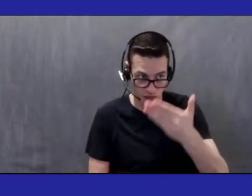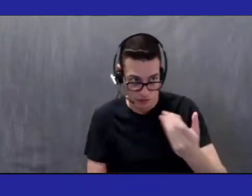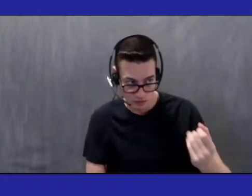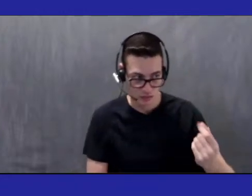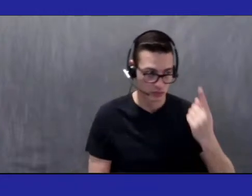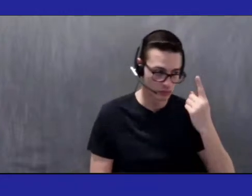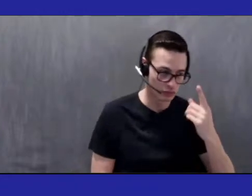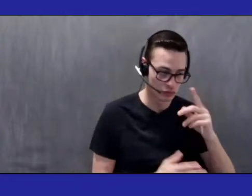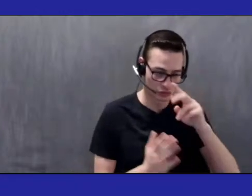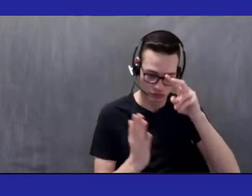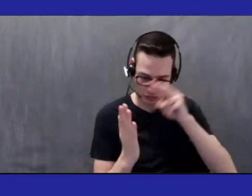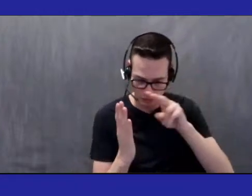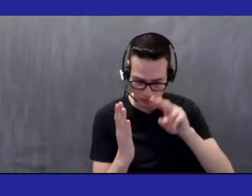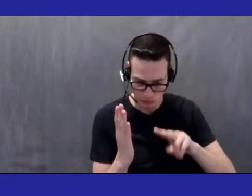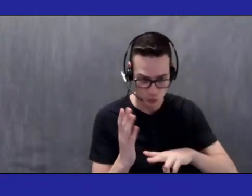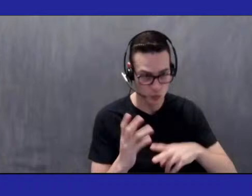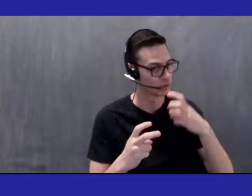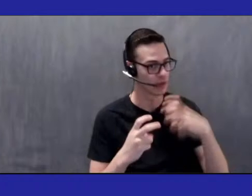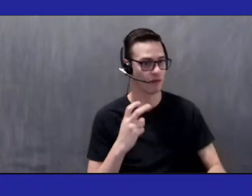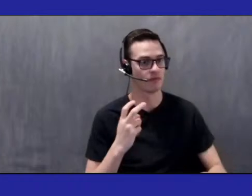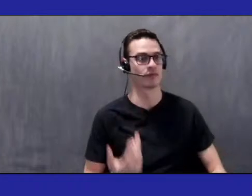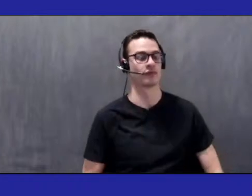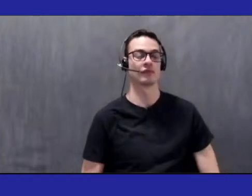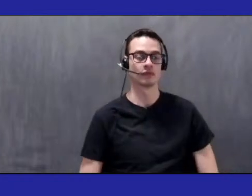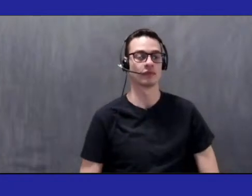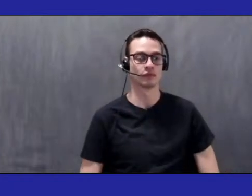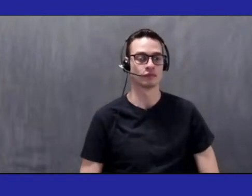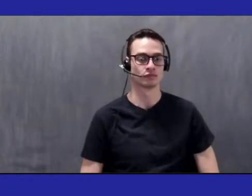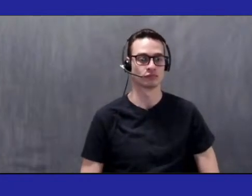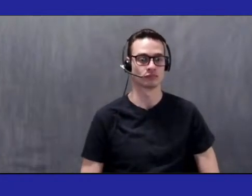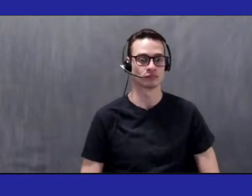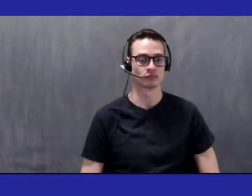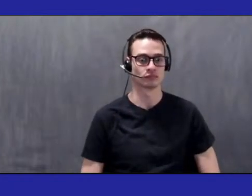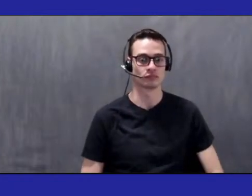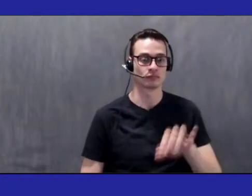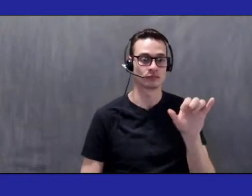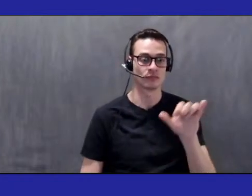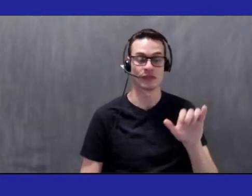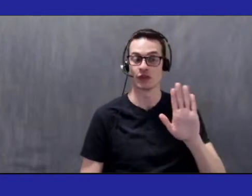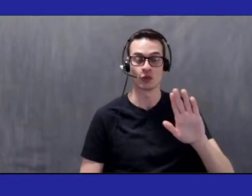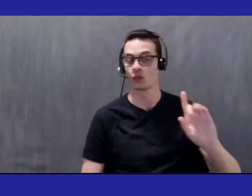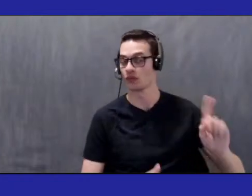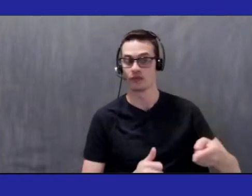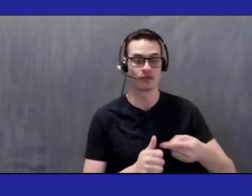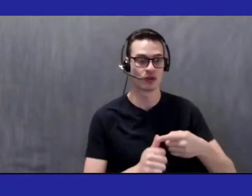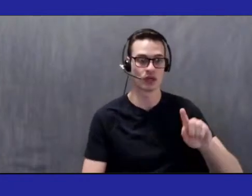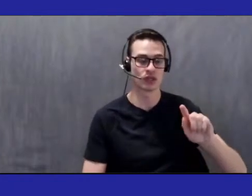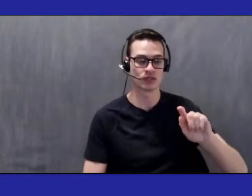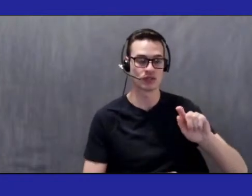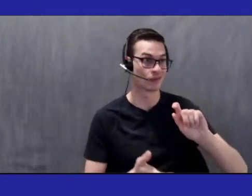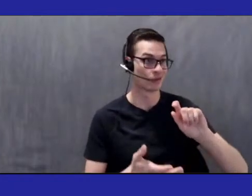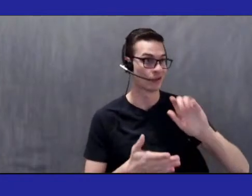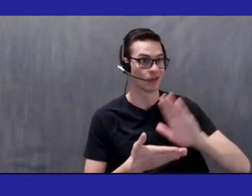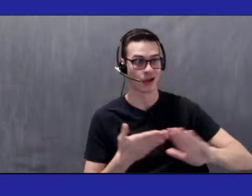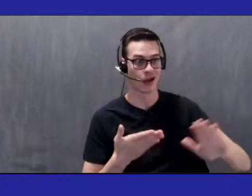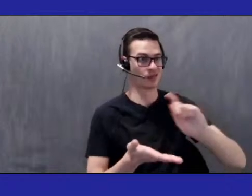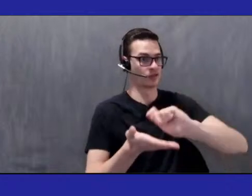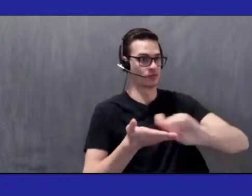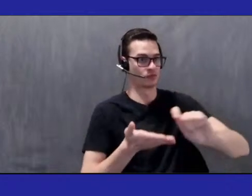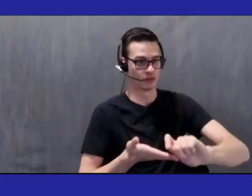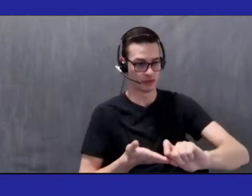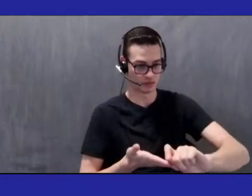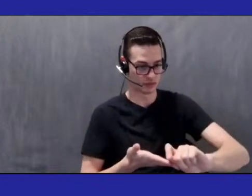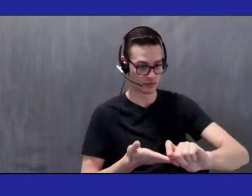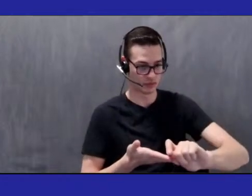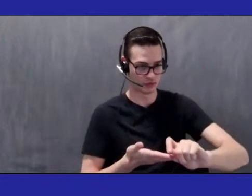first instance is really confusing. It's like doing your first term paper. You just don't know where to start. So the first